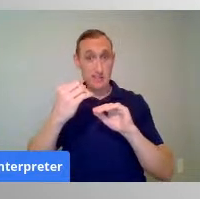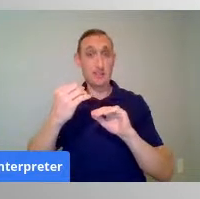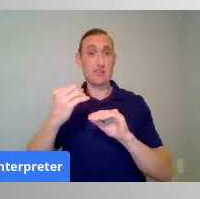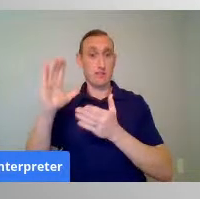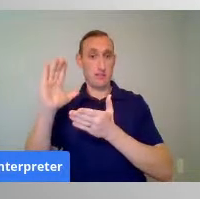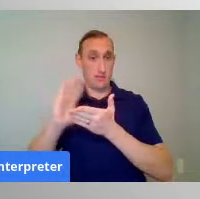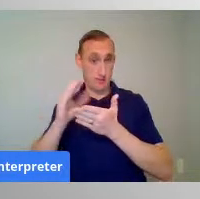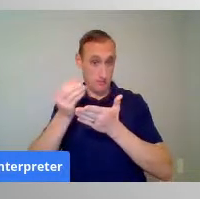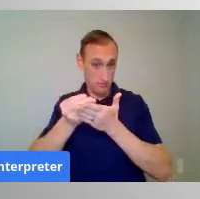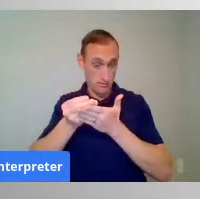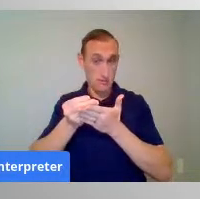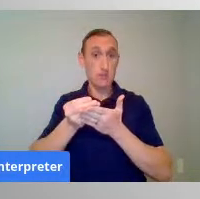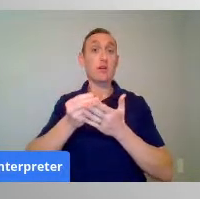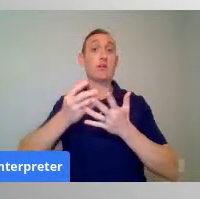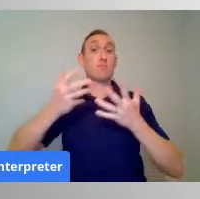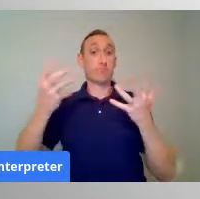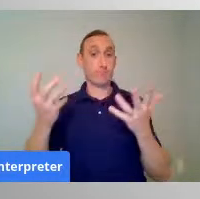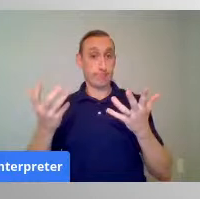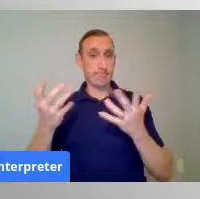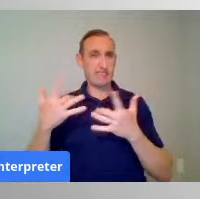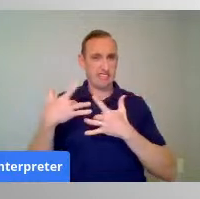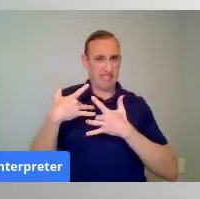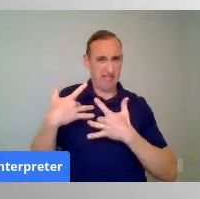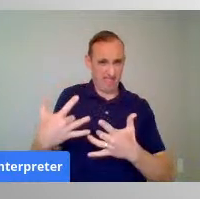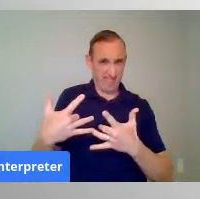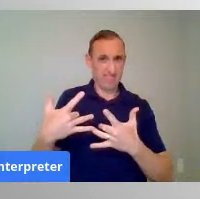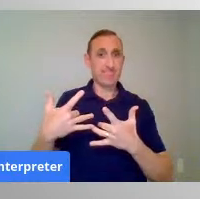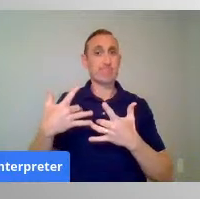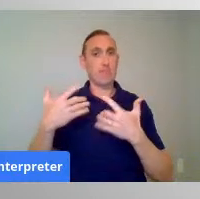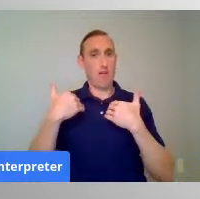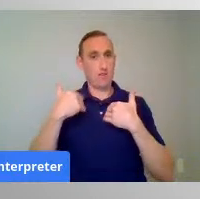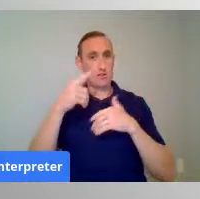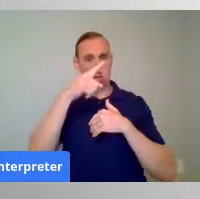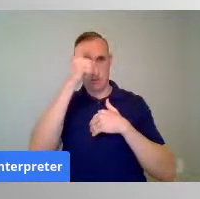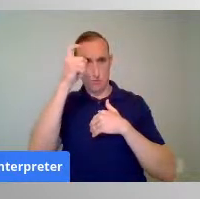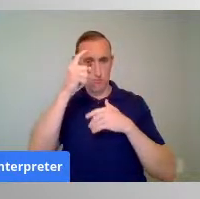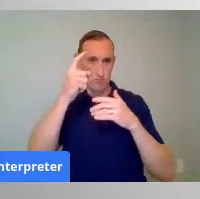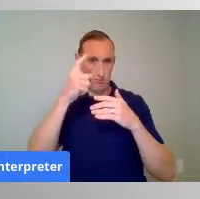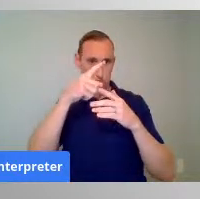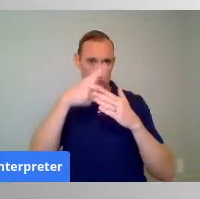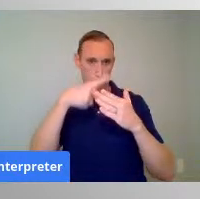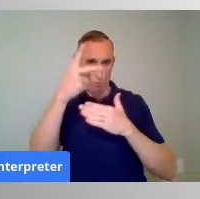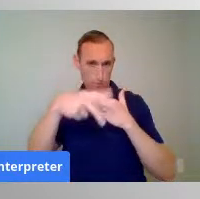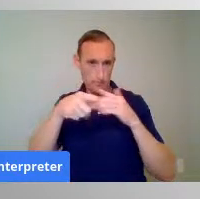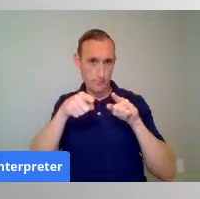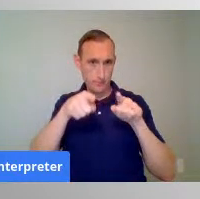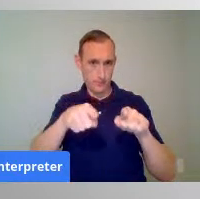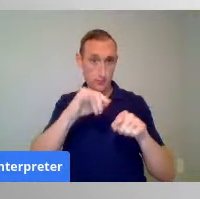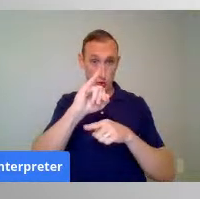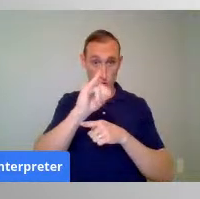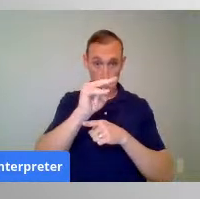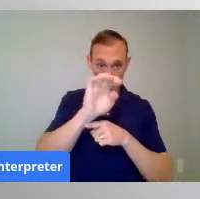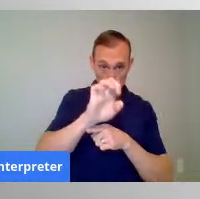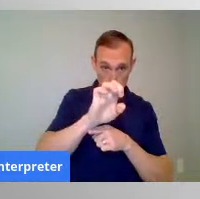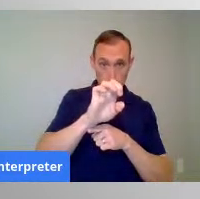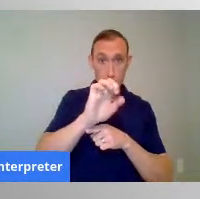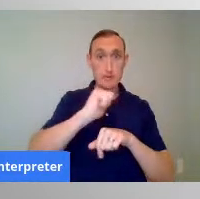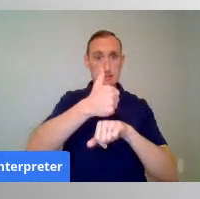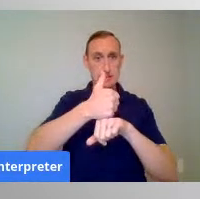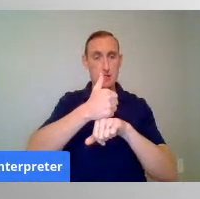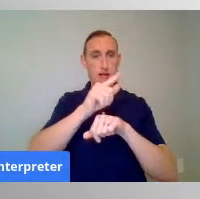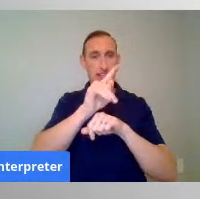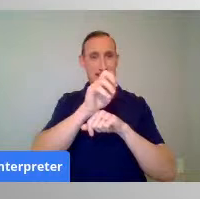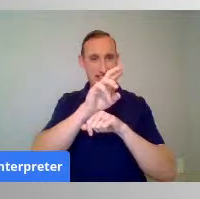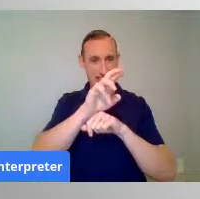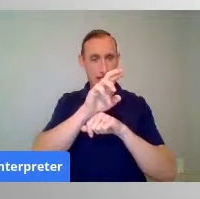students. Traditionally, you have the summer program just in June. You have it set up to where it's a tier system of who